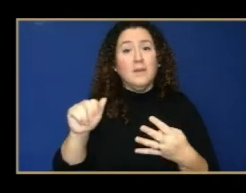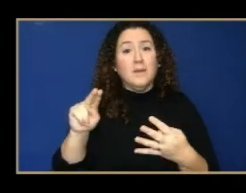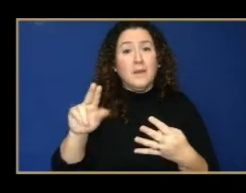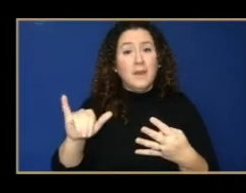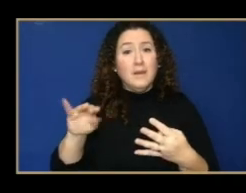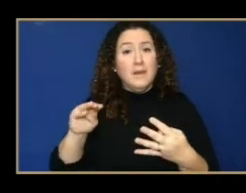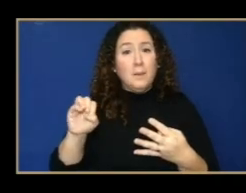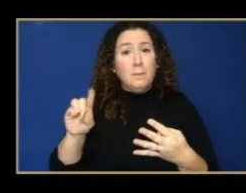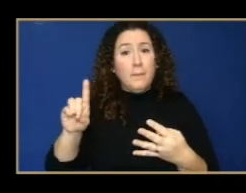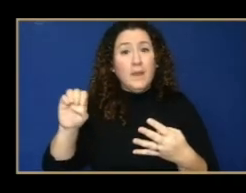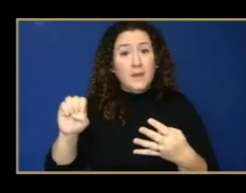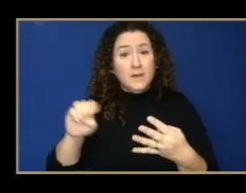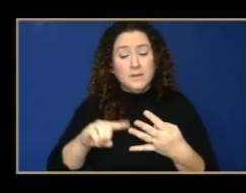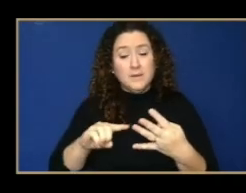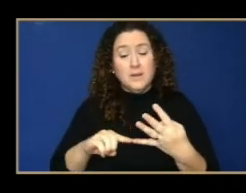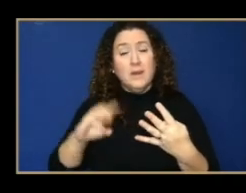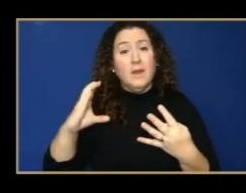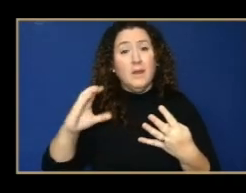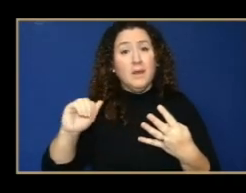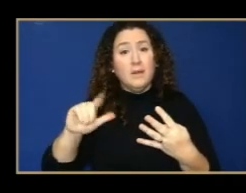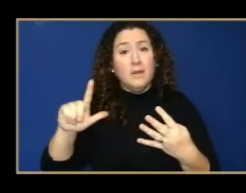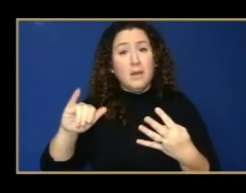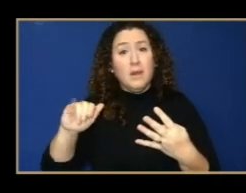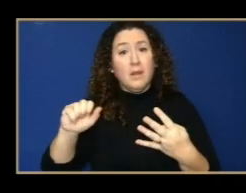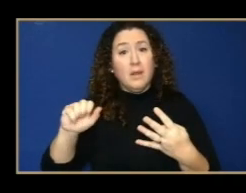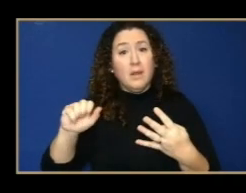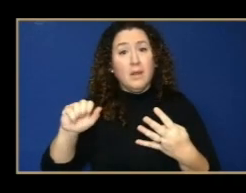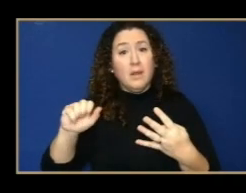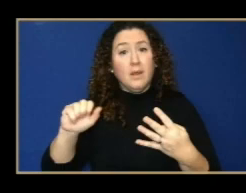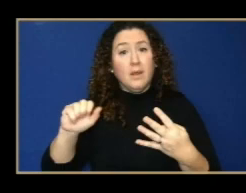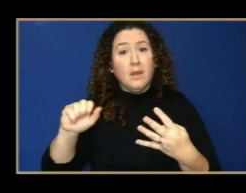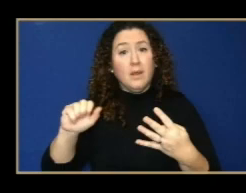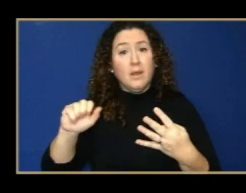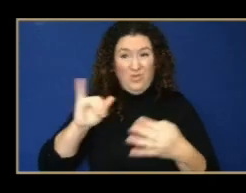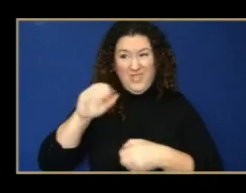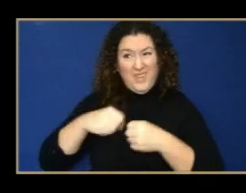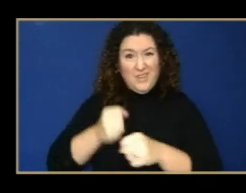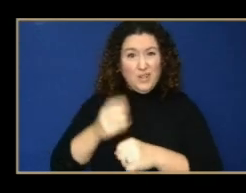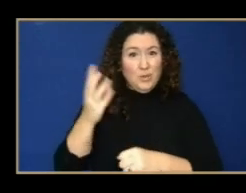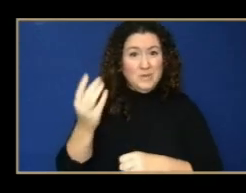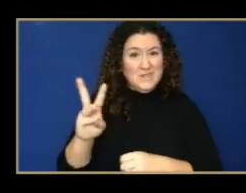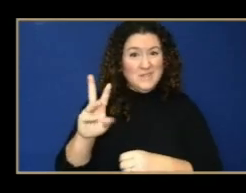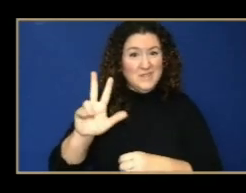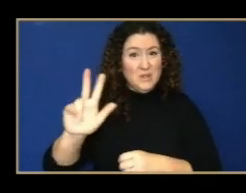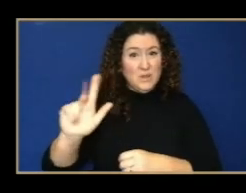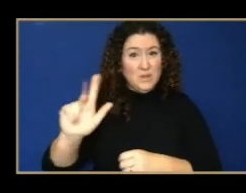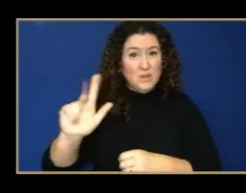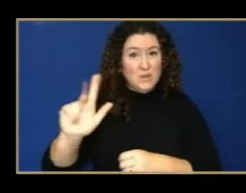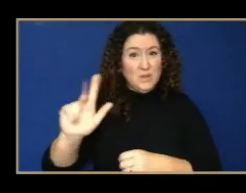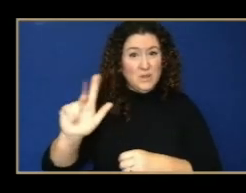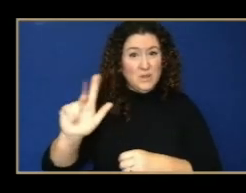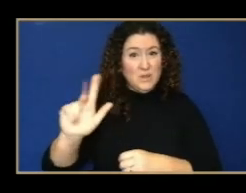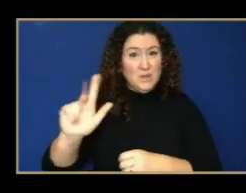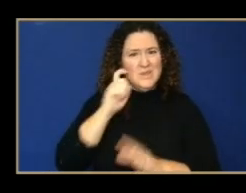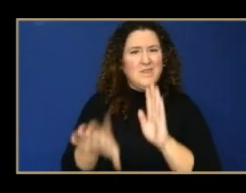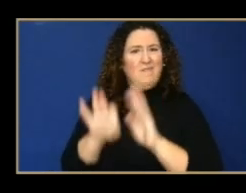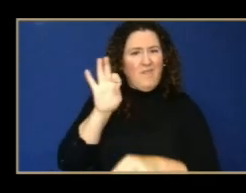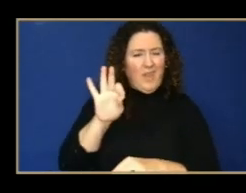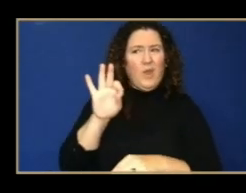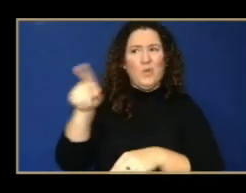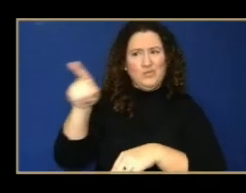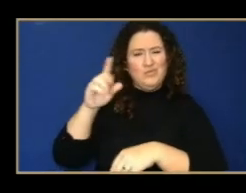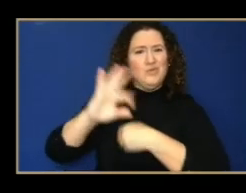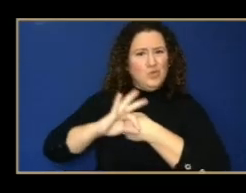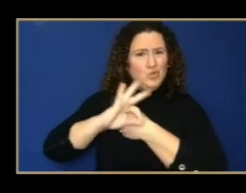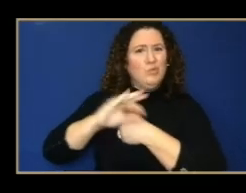conjunction, what we knew about Jupiter was that it had these moons. They had just been discovered. Similarly, with Saturn, Galileo was using his